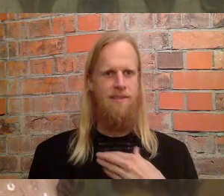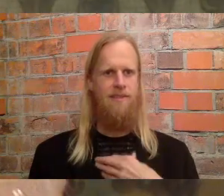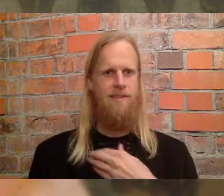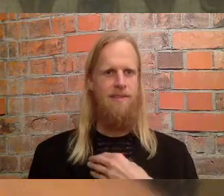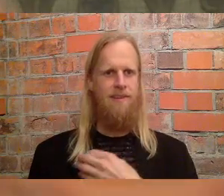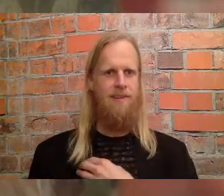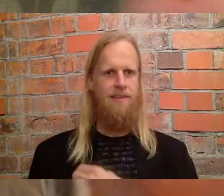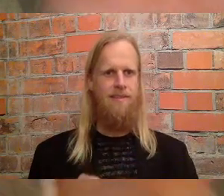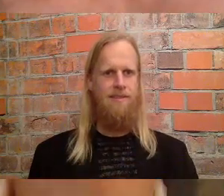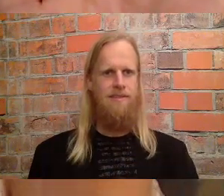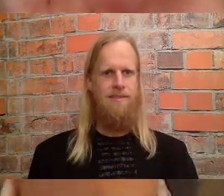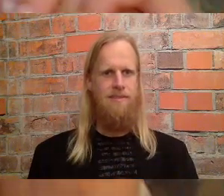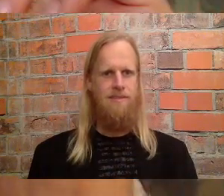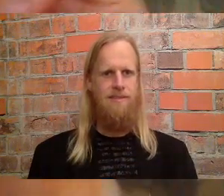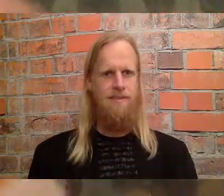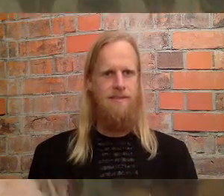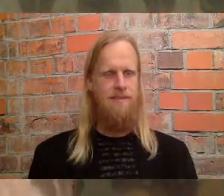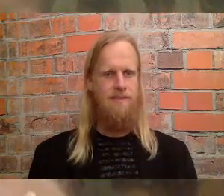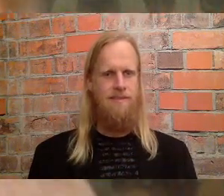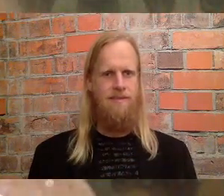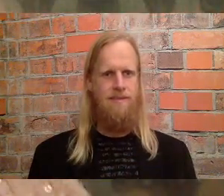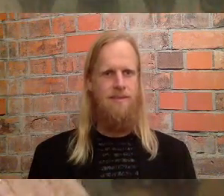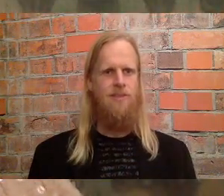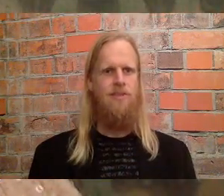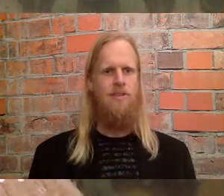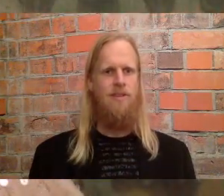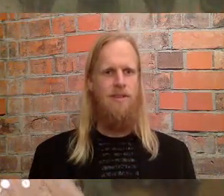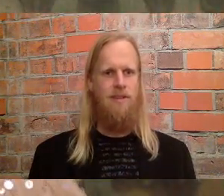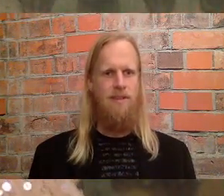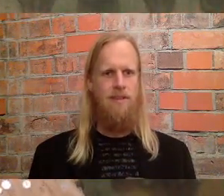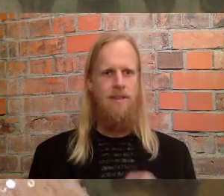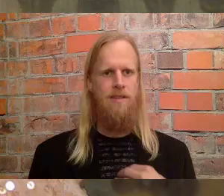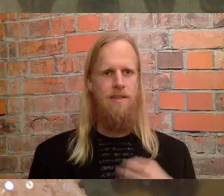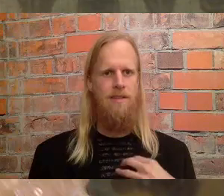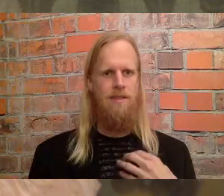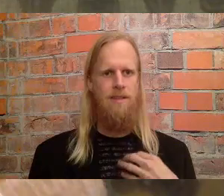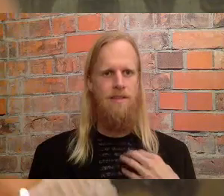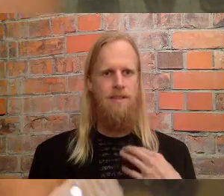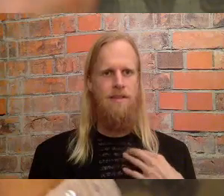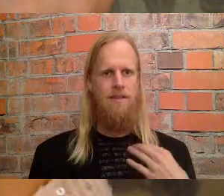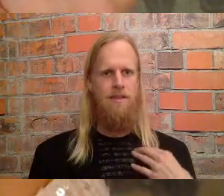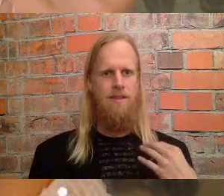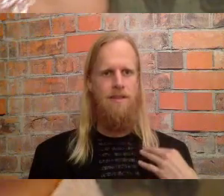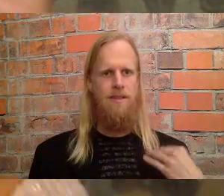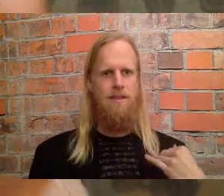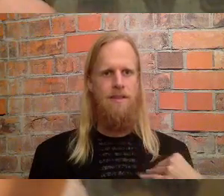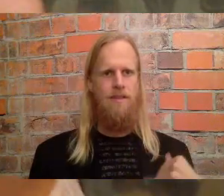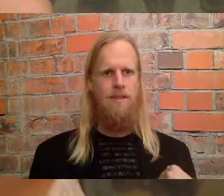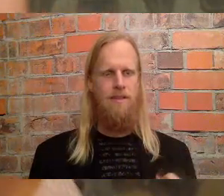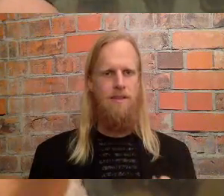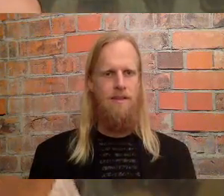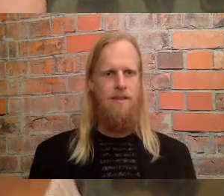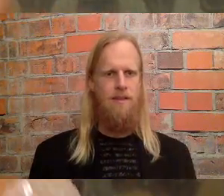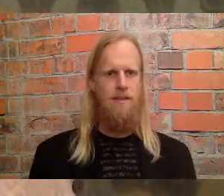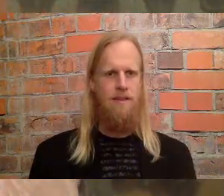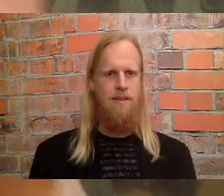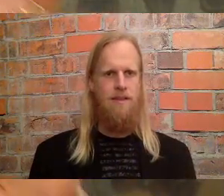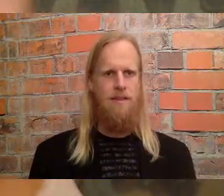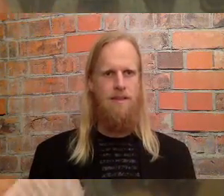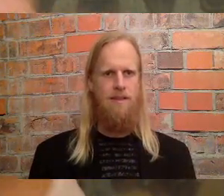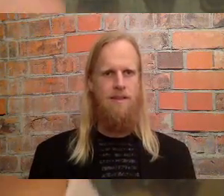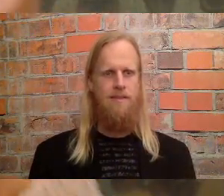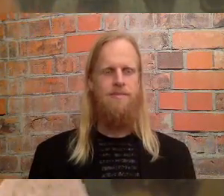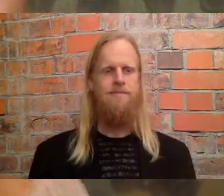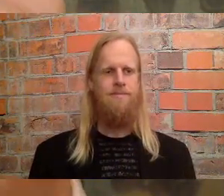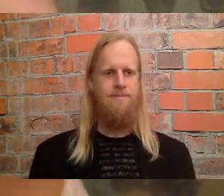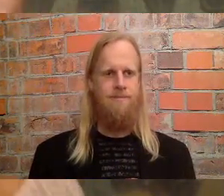doing doesn't reach the multitudes as I hope that it will, I will die knowing that I gave